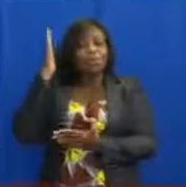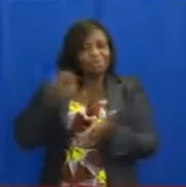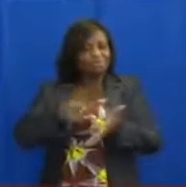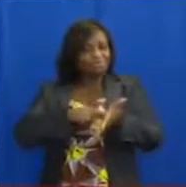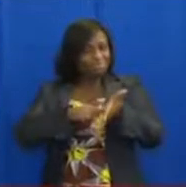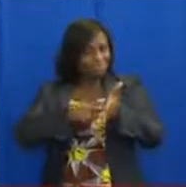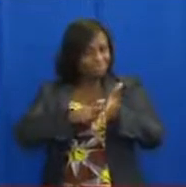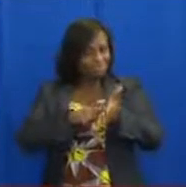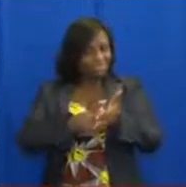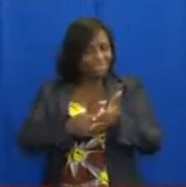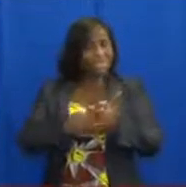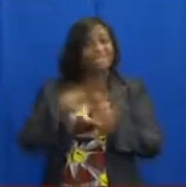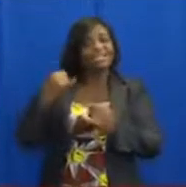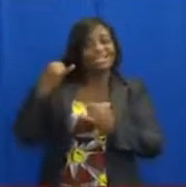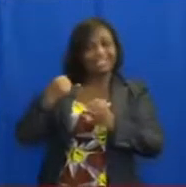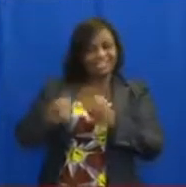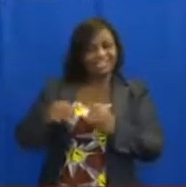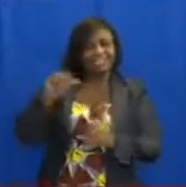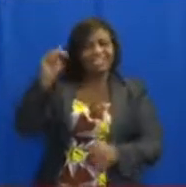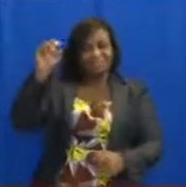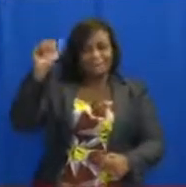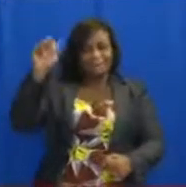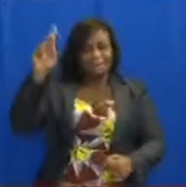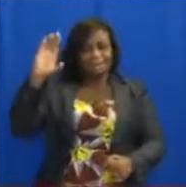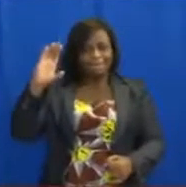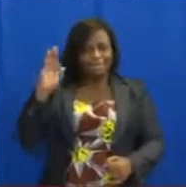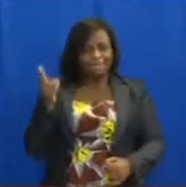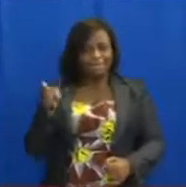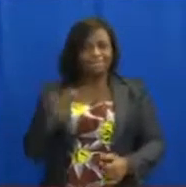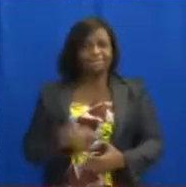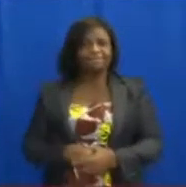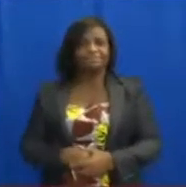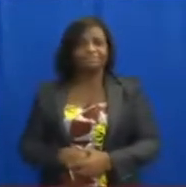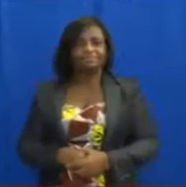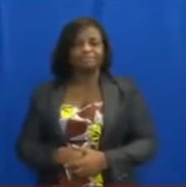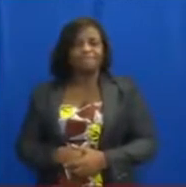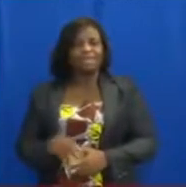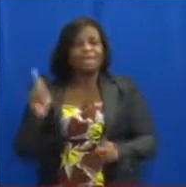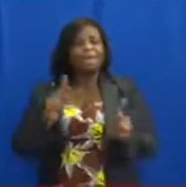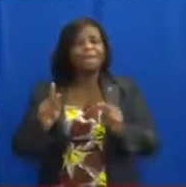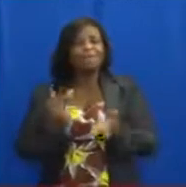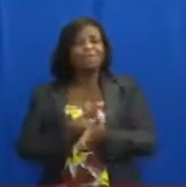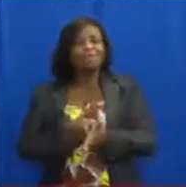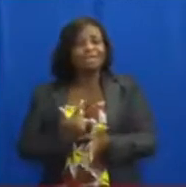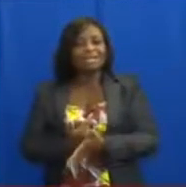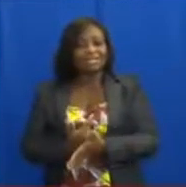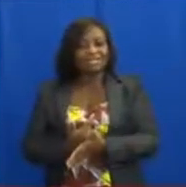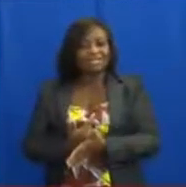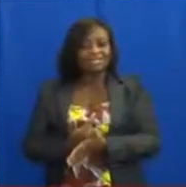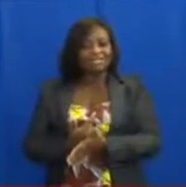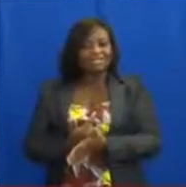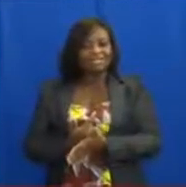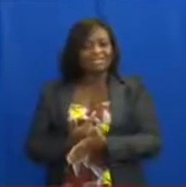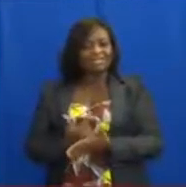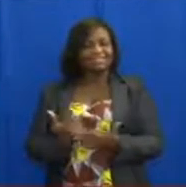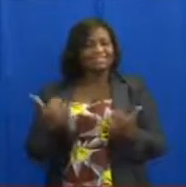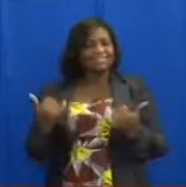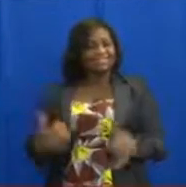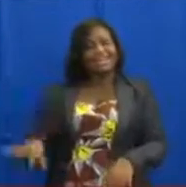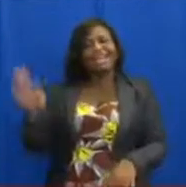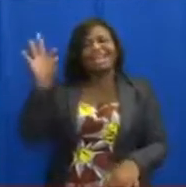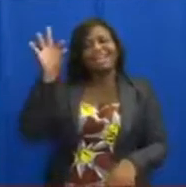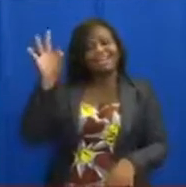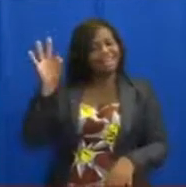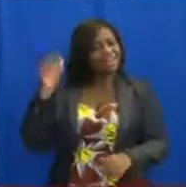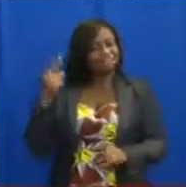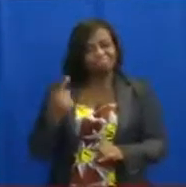be reviewed at the end of March. Fellow Ghanaians, It has been over